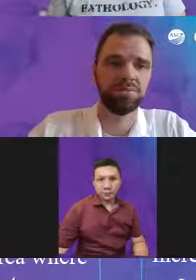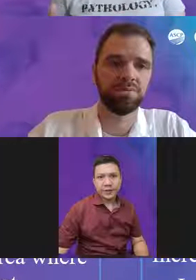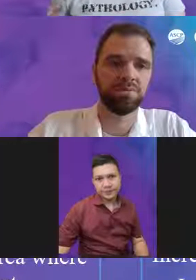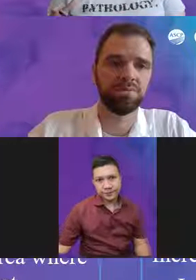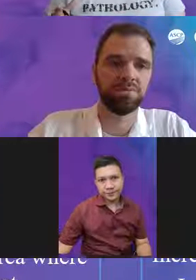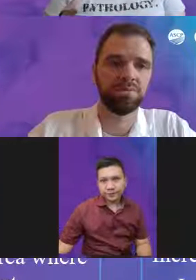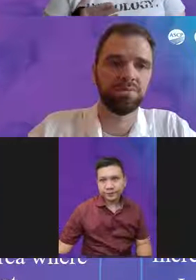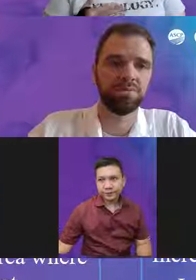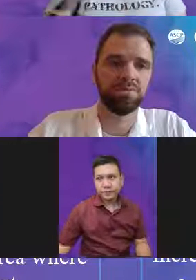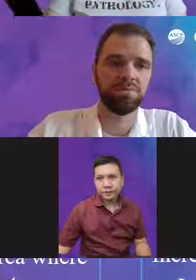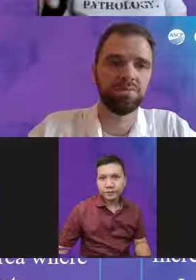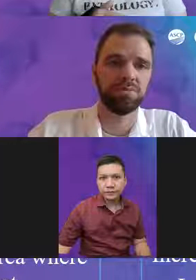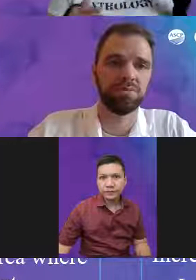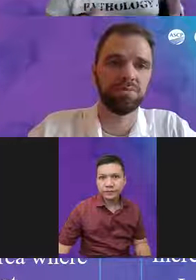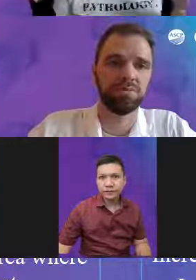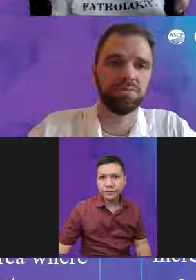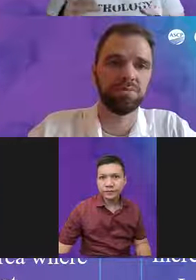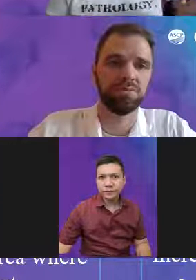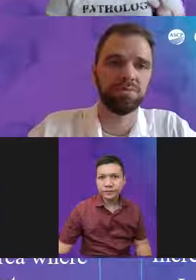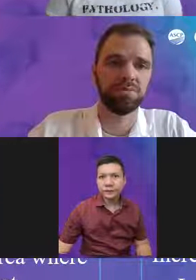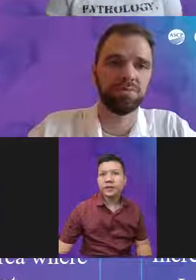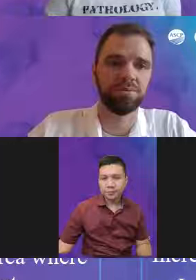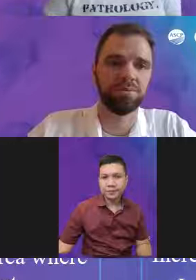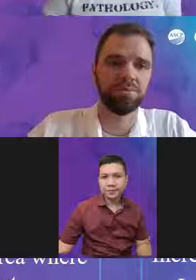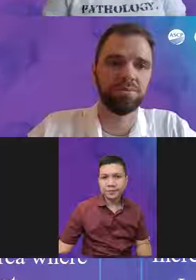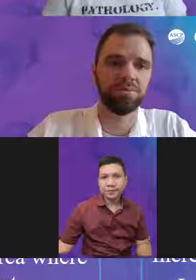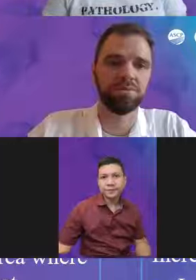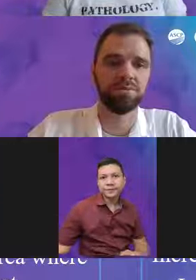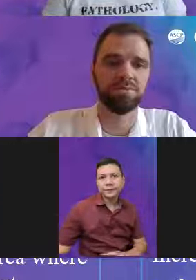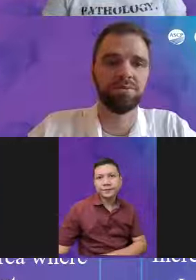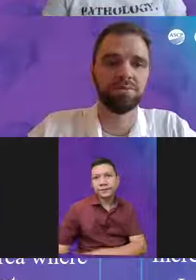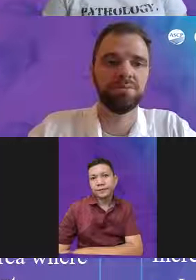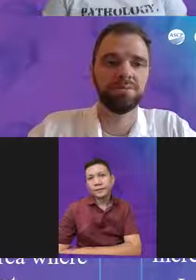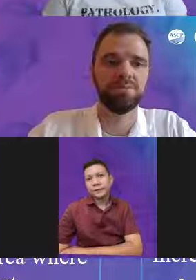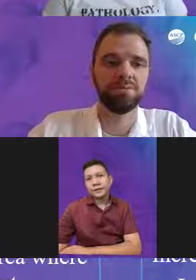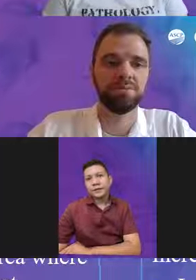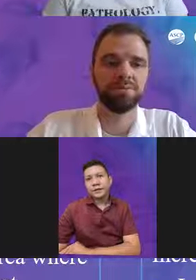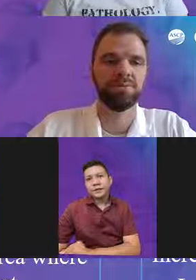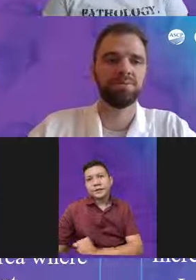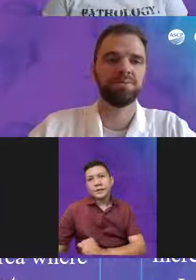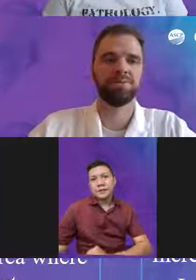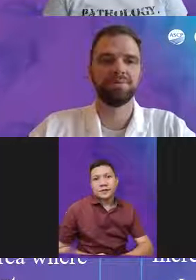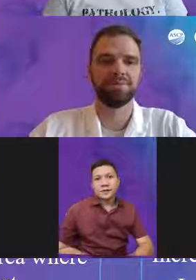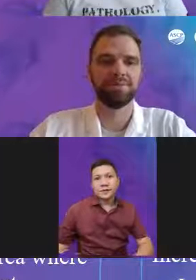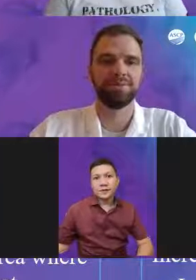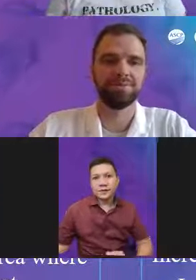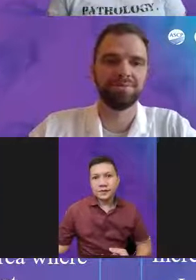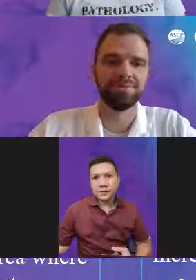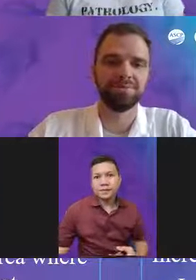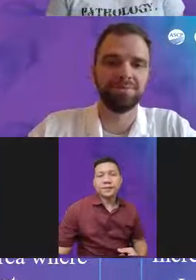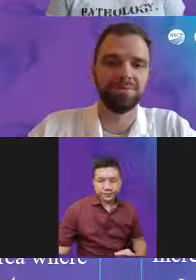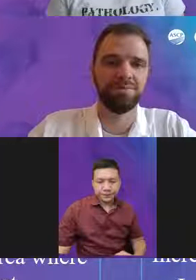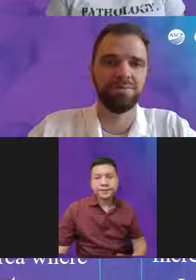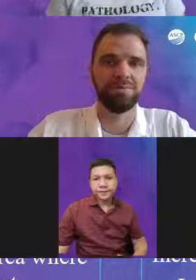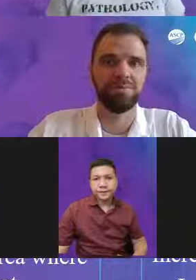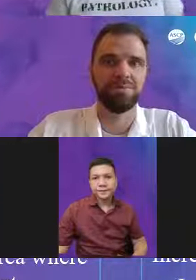or how it made light bounce away from it. Mm-hmm. And so red cells aren't necessarily going to do that, right? Since we